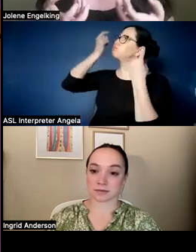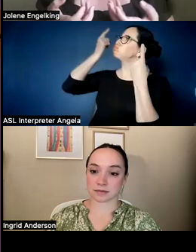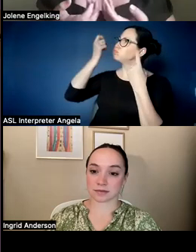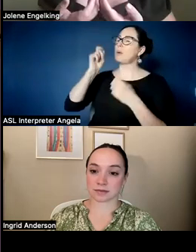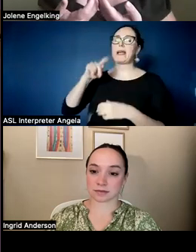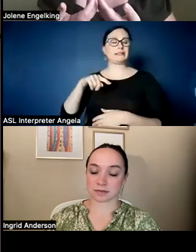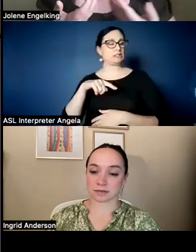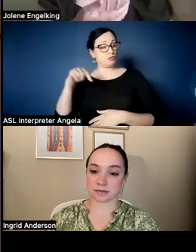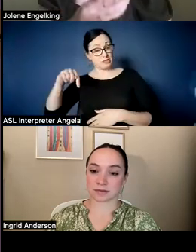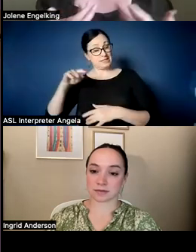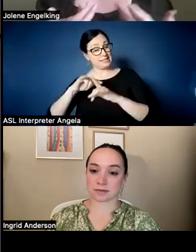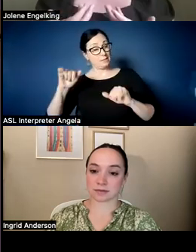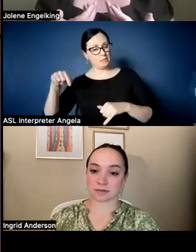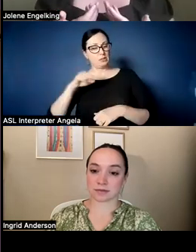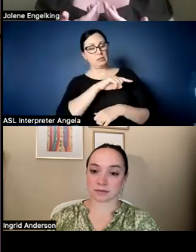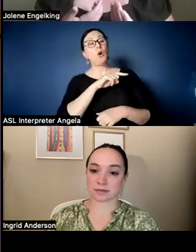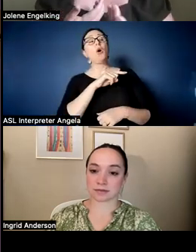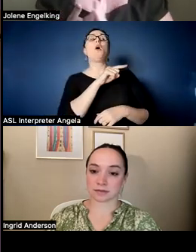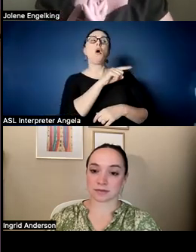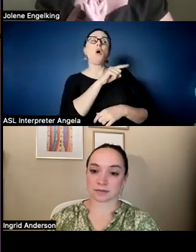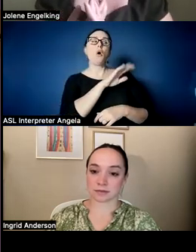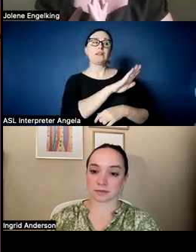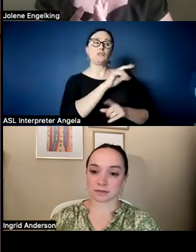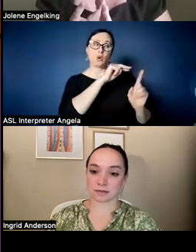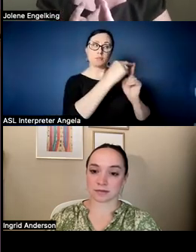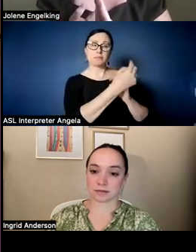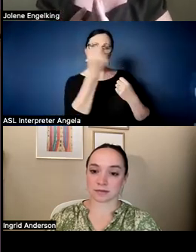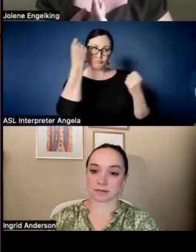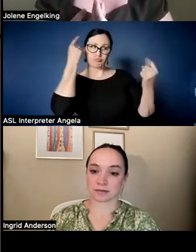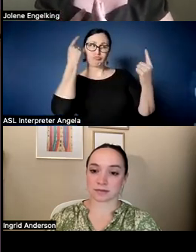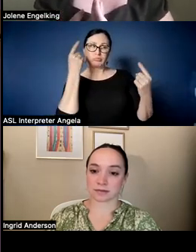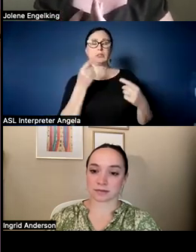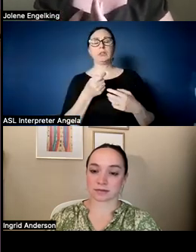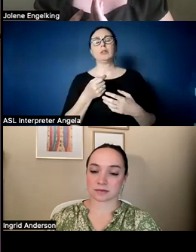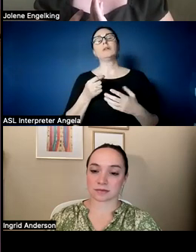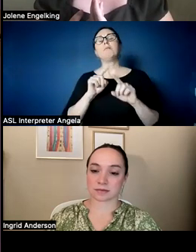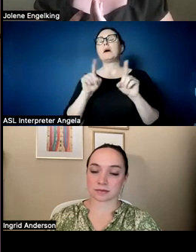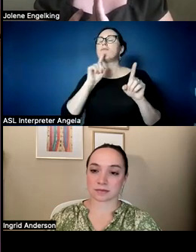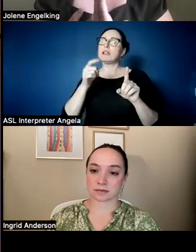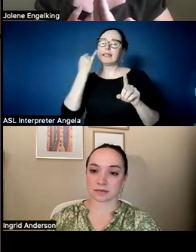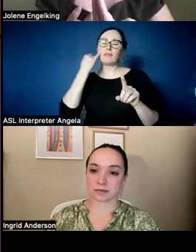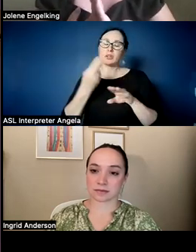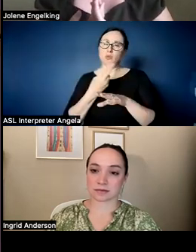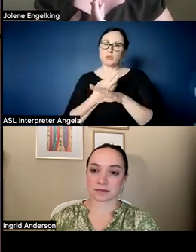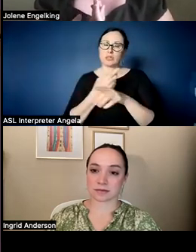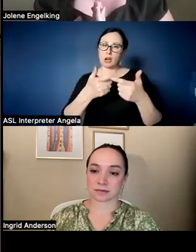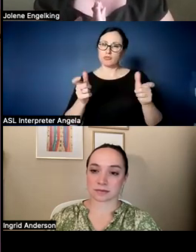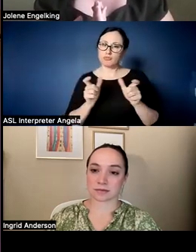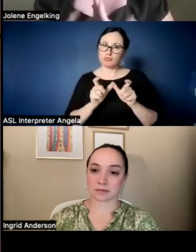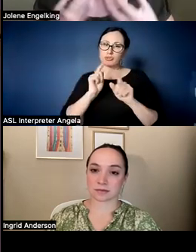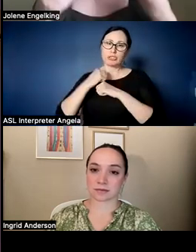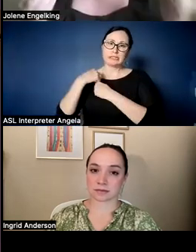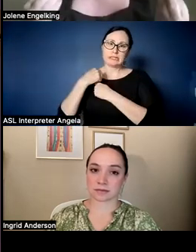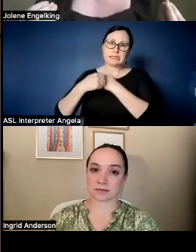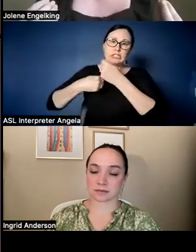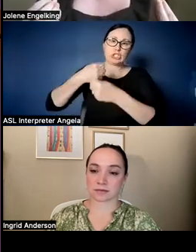But how, if we were operating under, truly using our Indigenous values and using these agreements that we have, could we minimize these assumptions